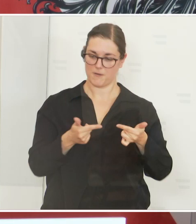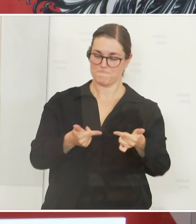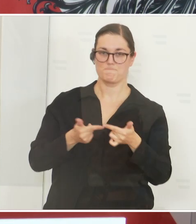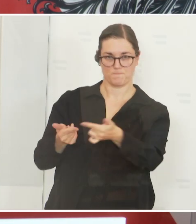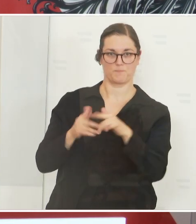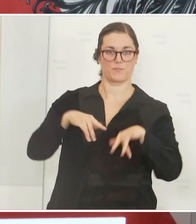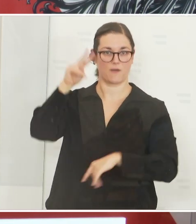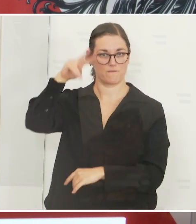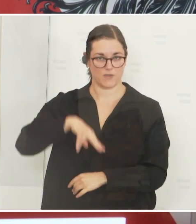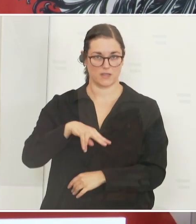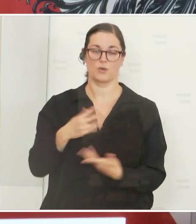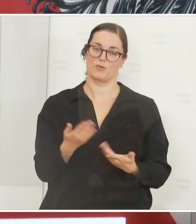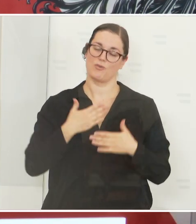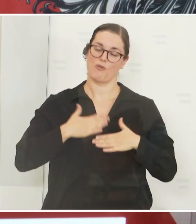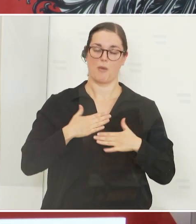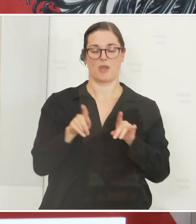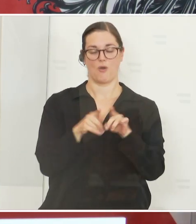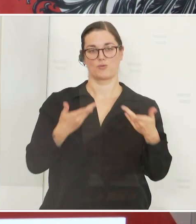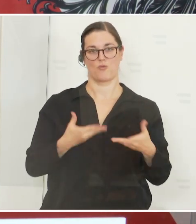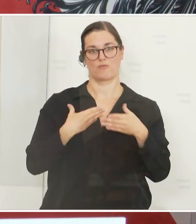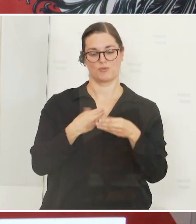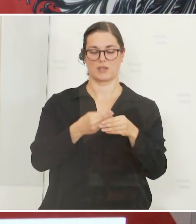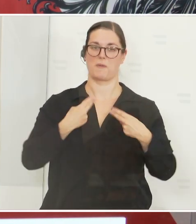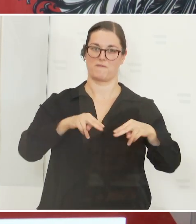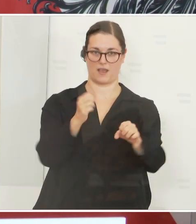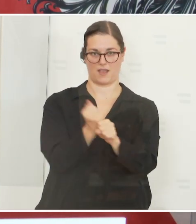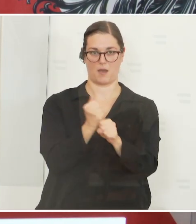forward to our continued work. Thank you very much.